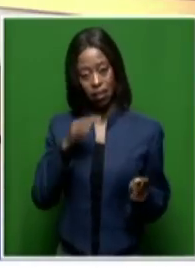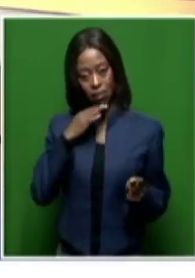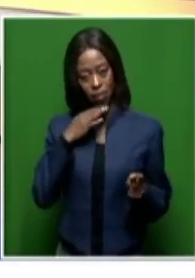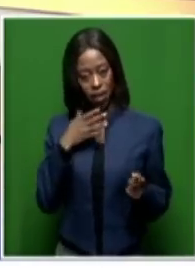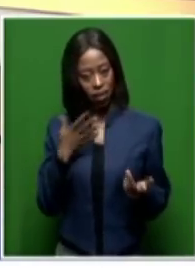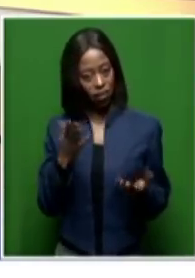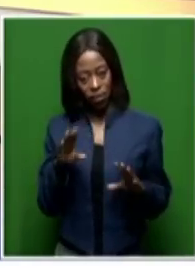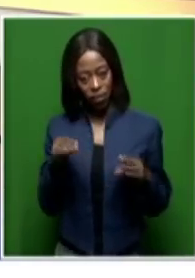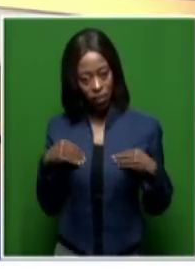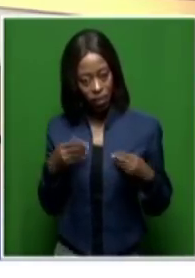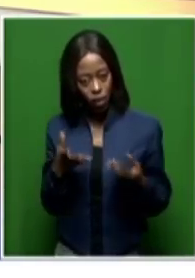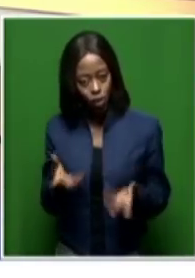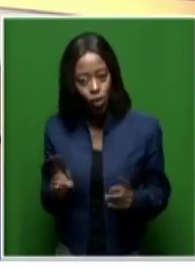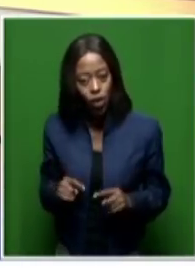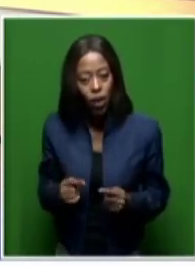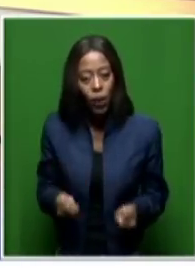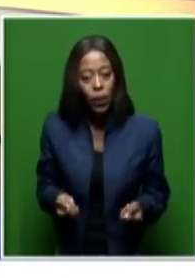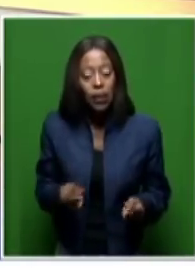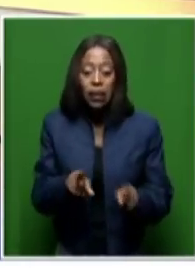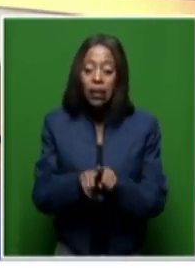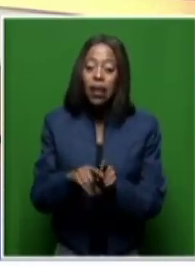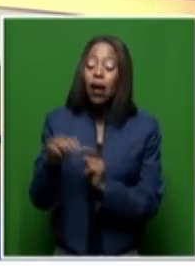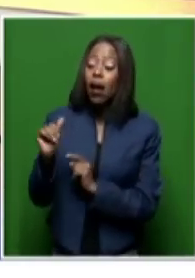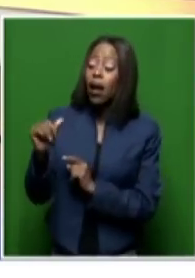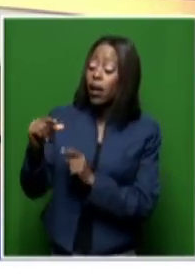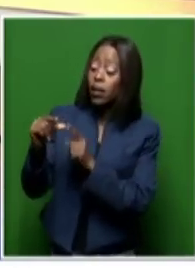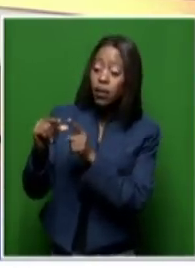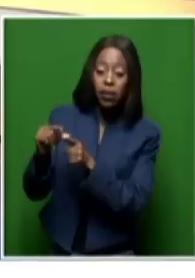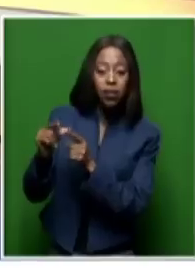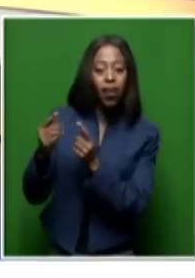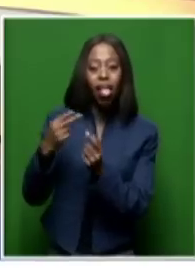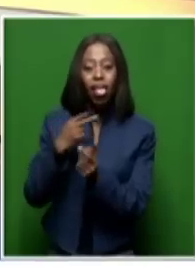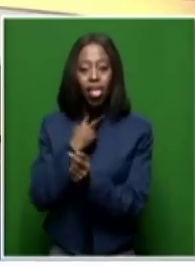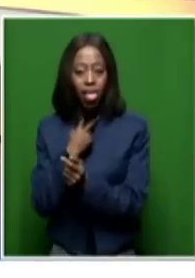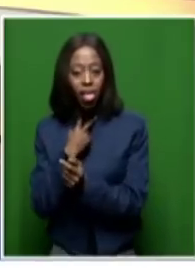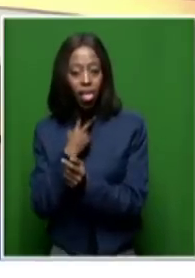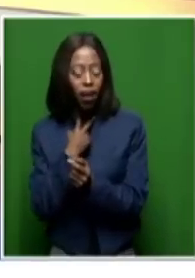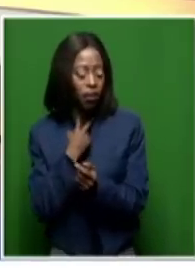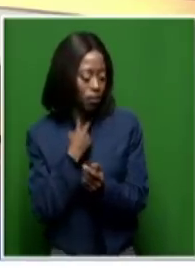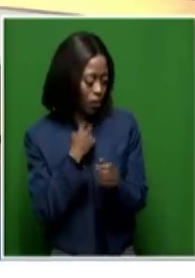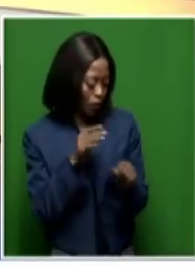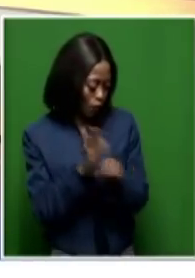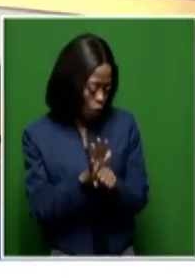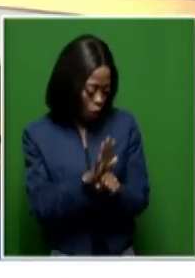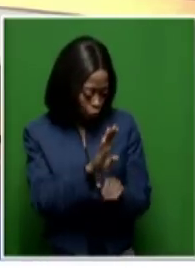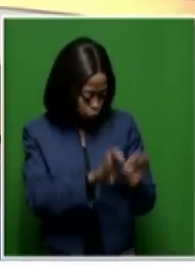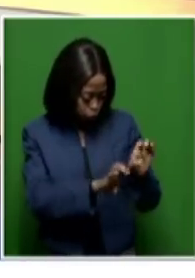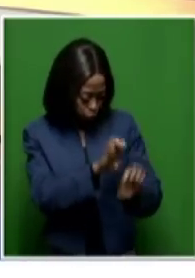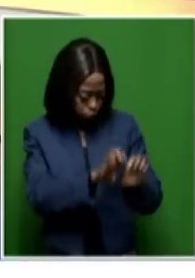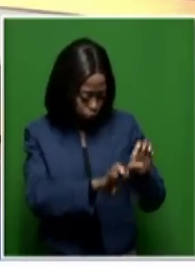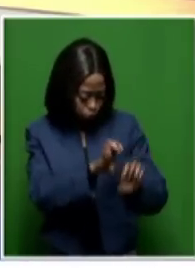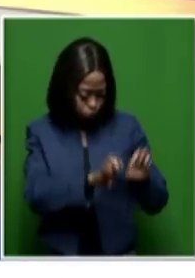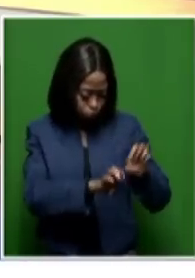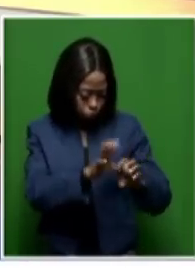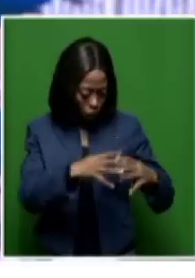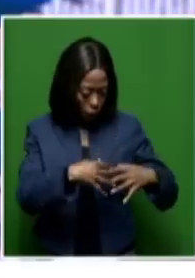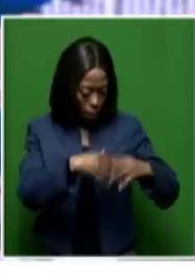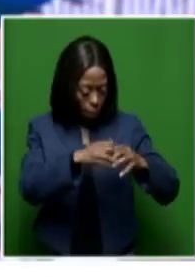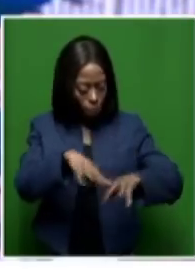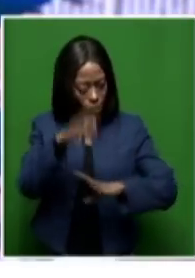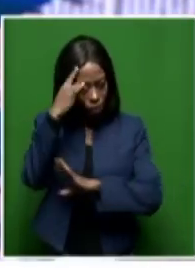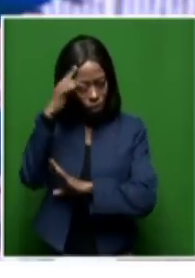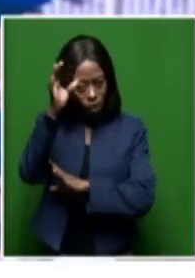is unacceptable. That the Auditor General is unable to actually formulate an opinion because